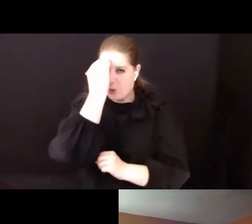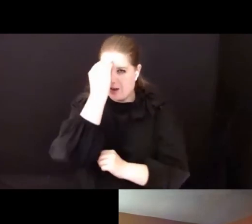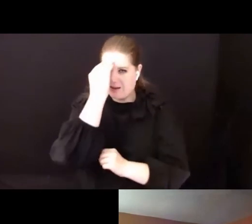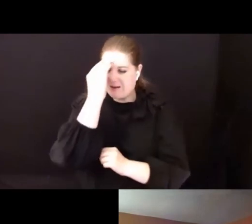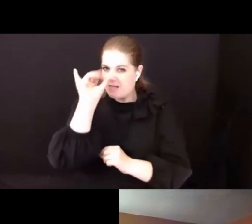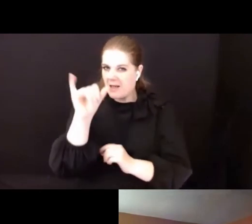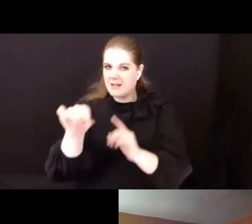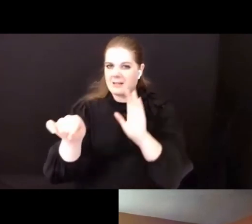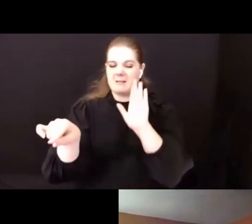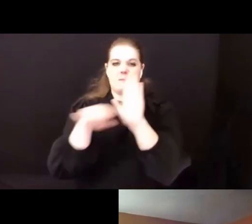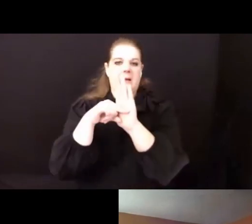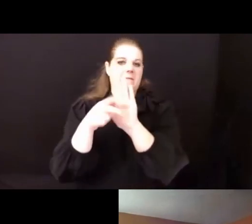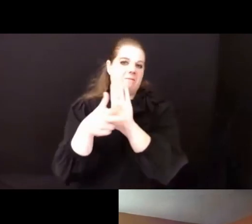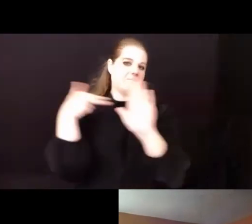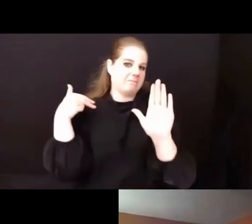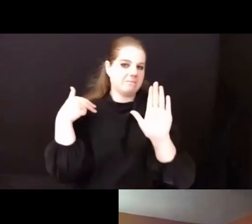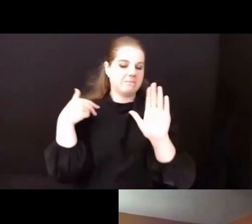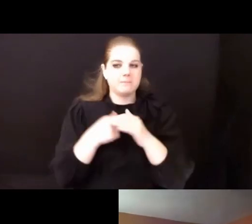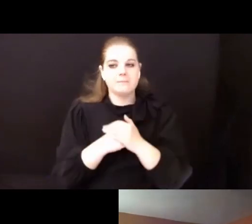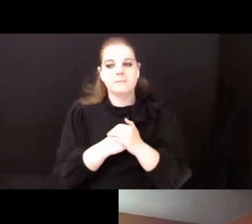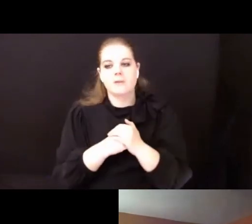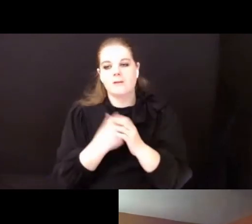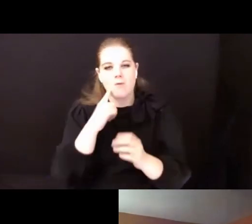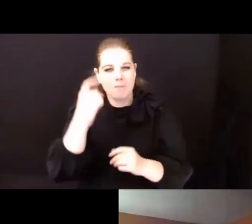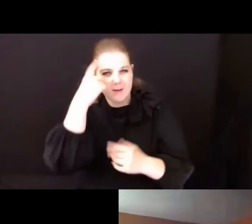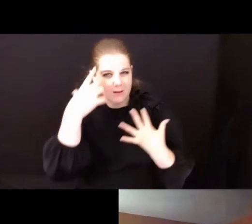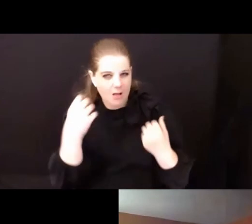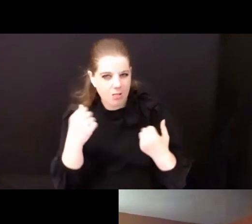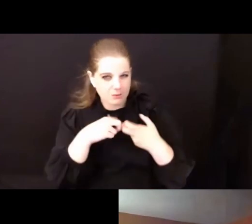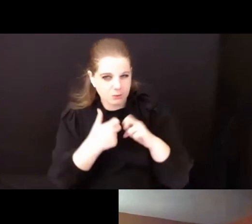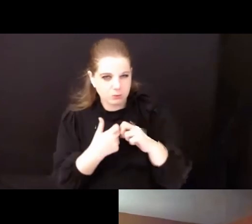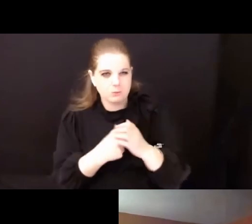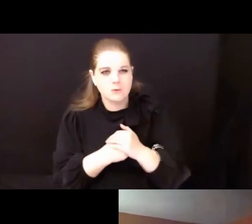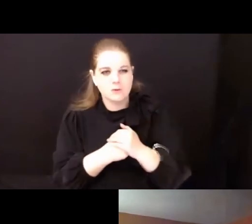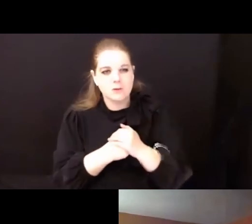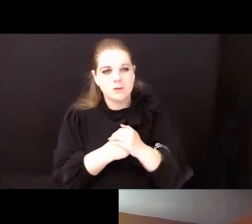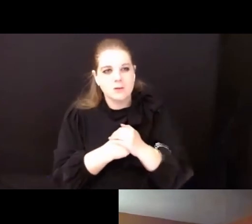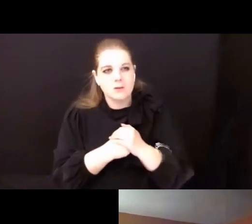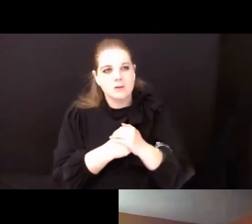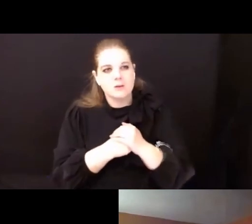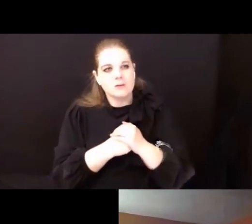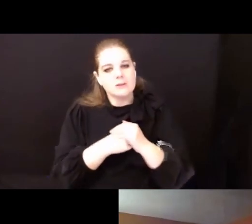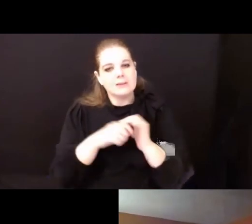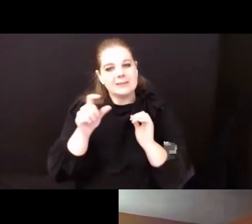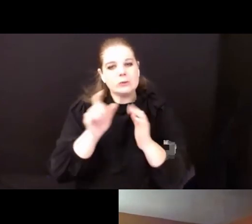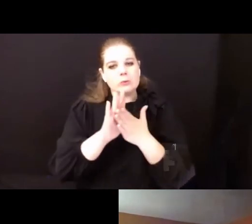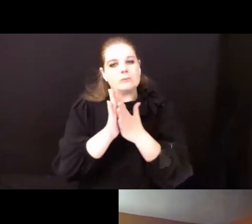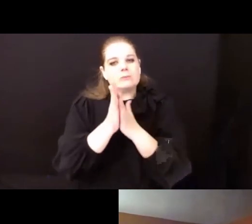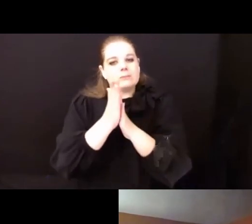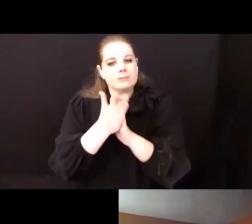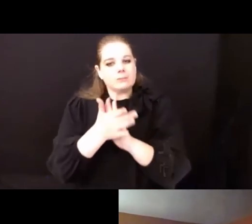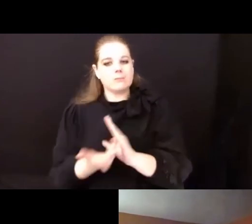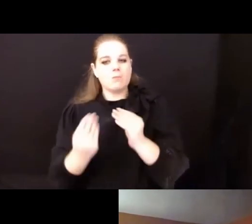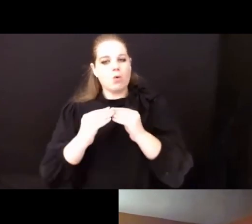of the mental health issues to make it okay. And I